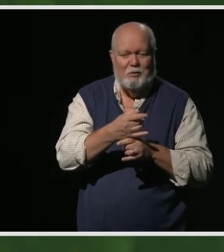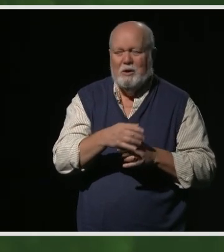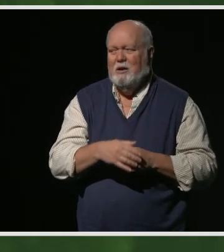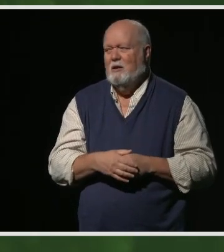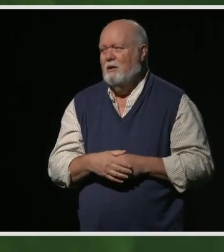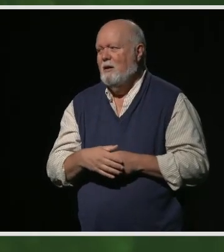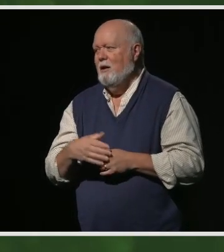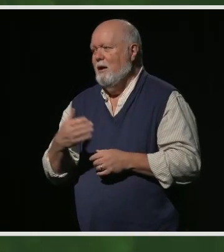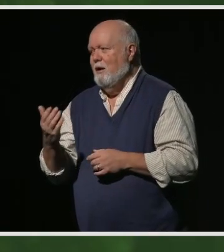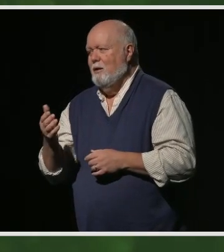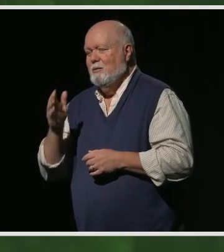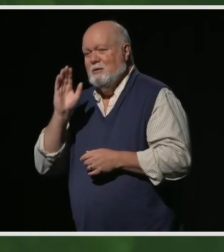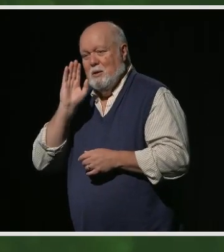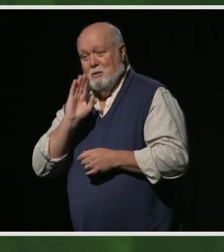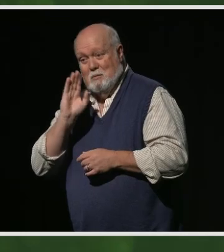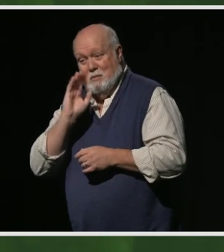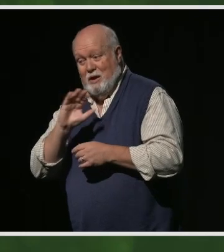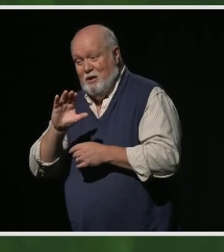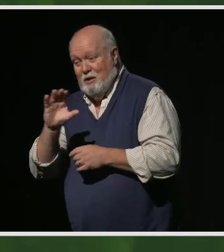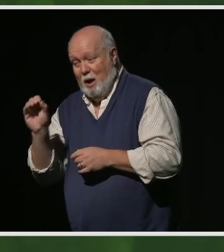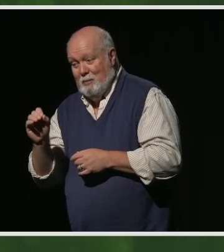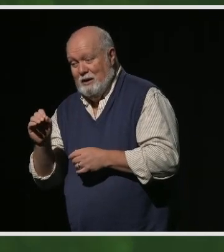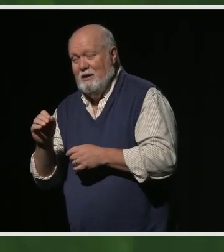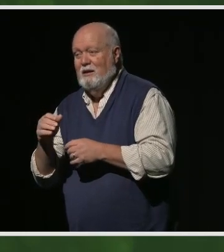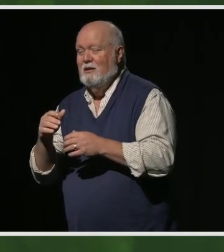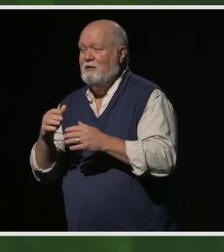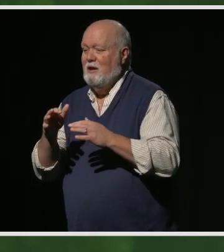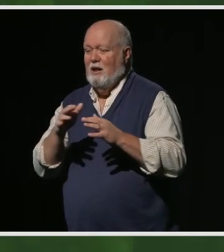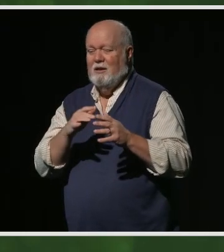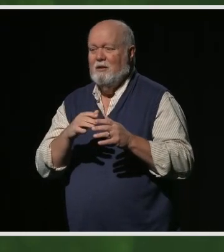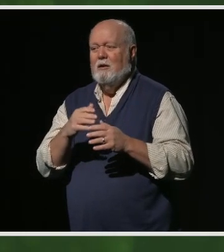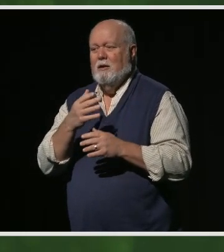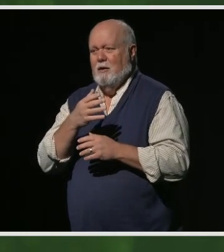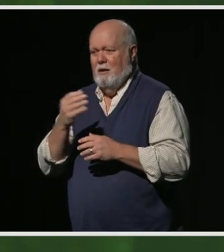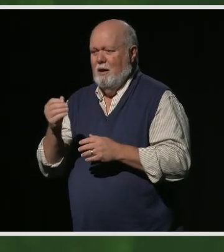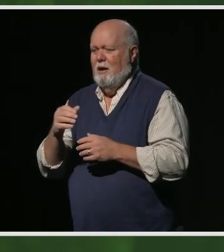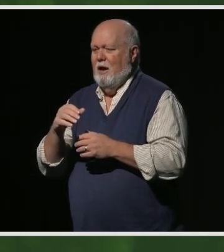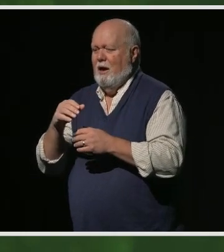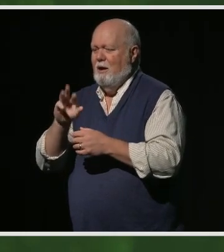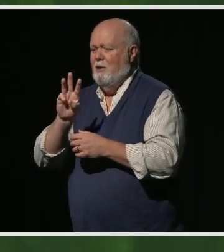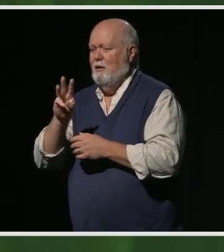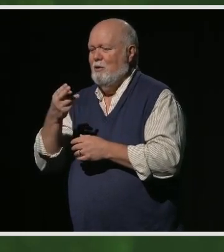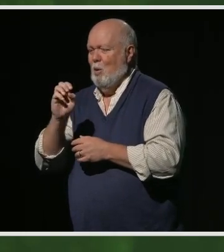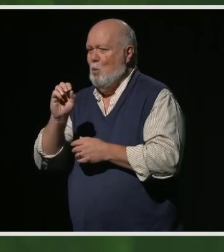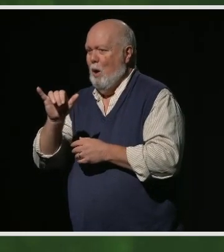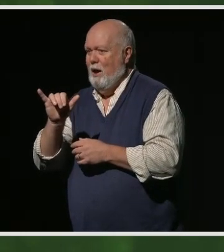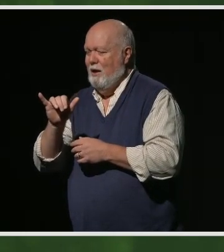produced from producing bourbon. And then obviously acid whey is really exciting.